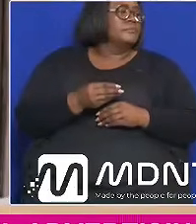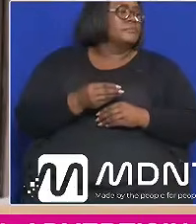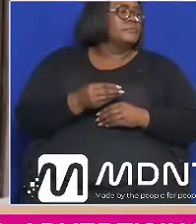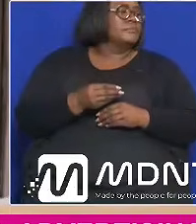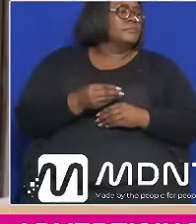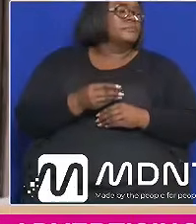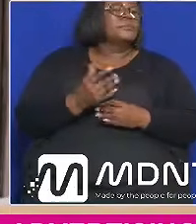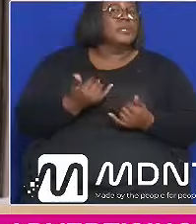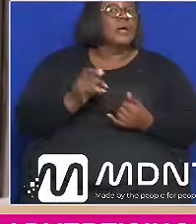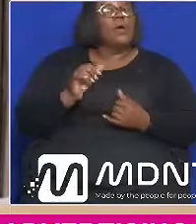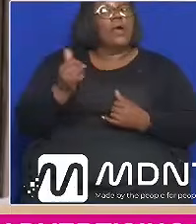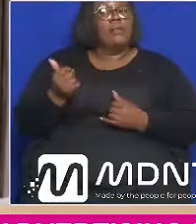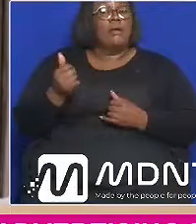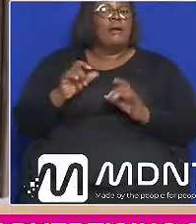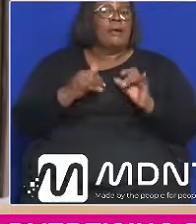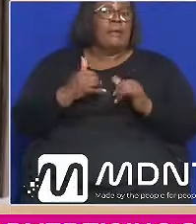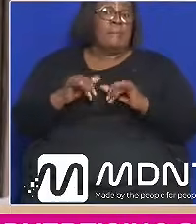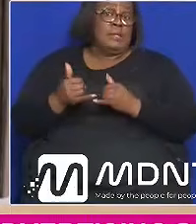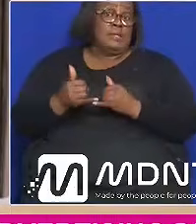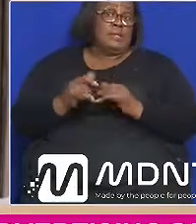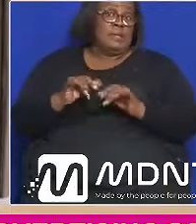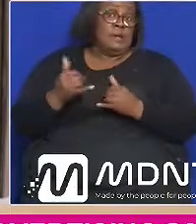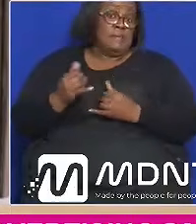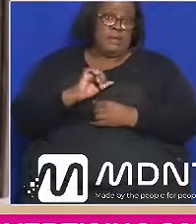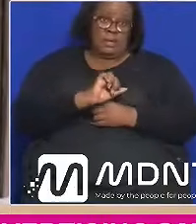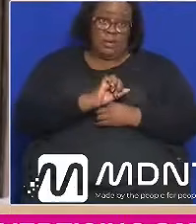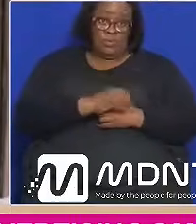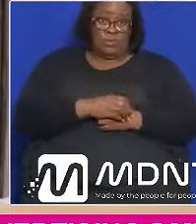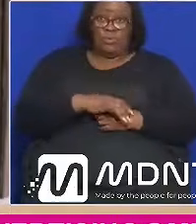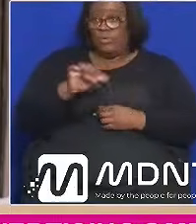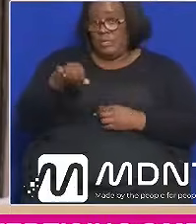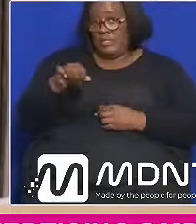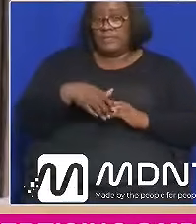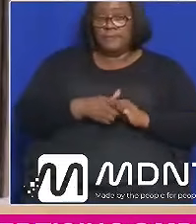your entities, correct? Yes, that's correct.